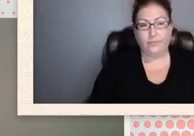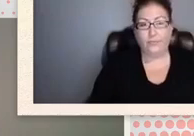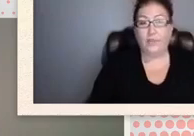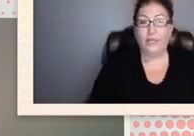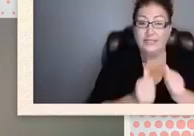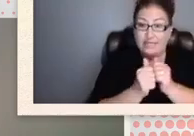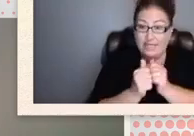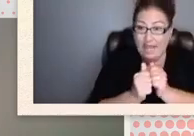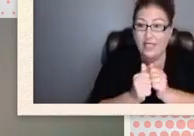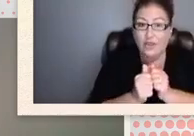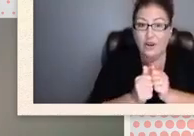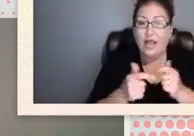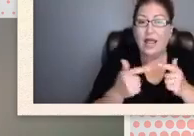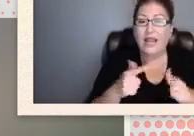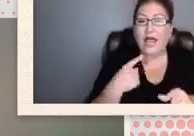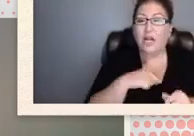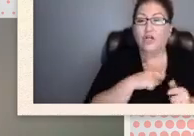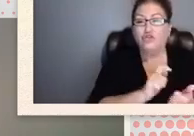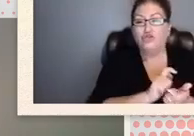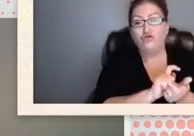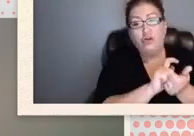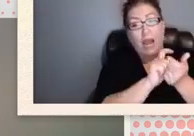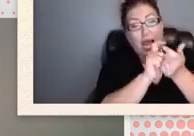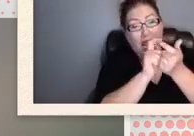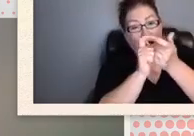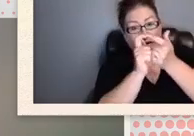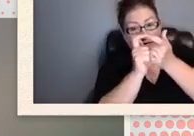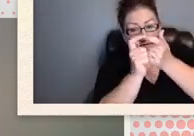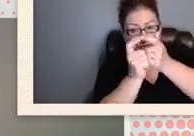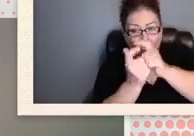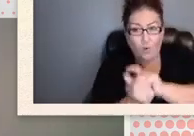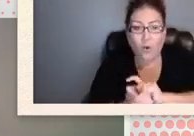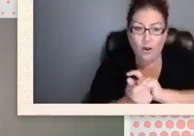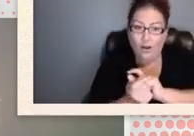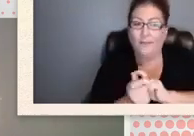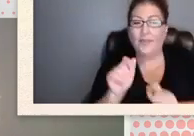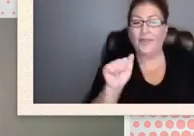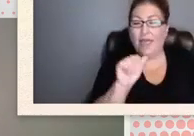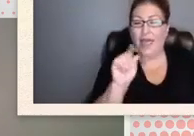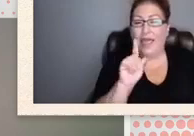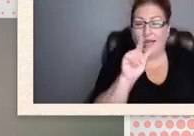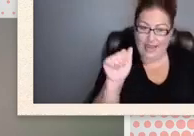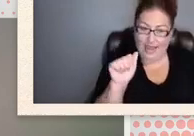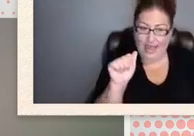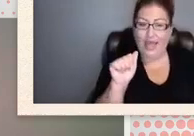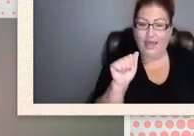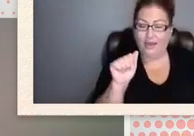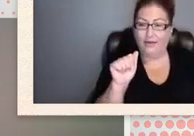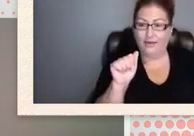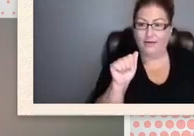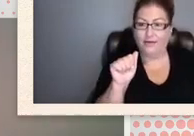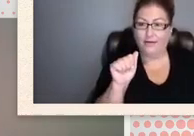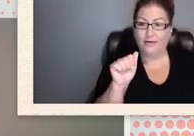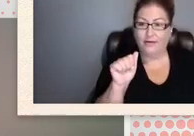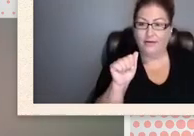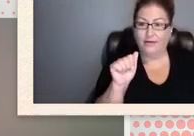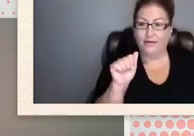Together, let us transform the ADA, the Americans with Disabilities